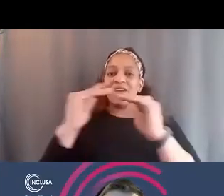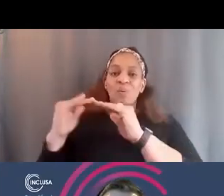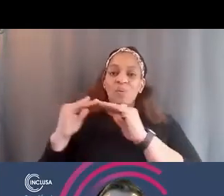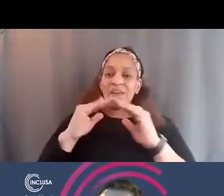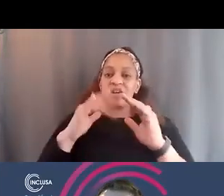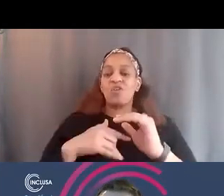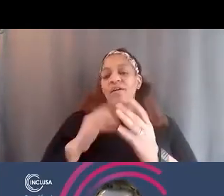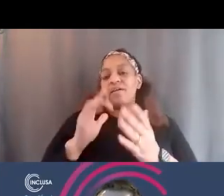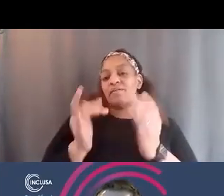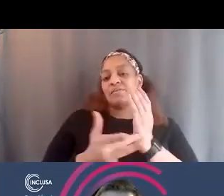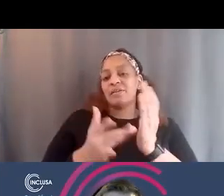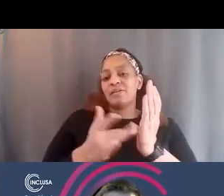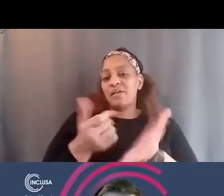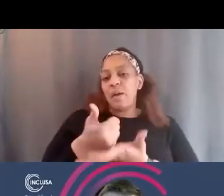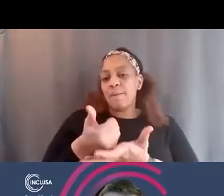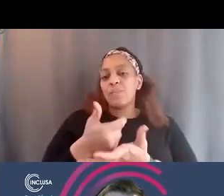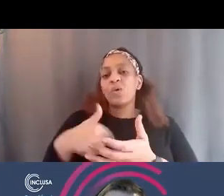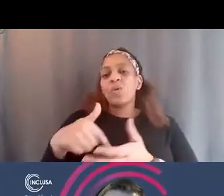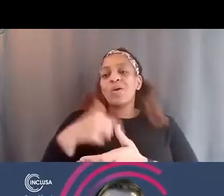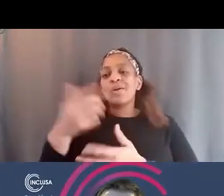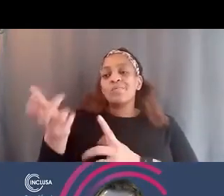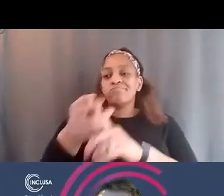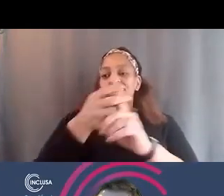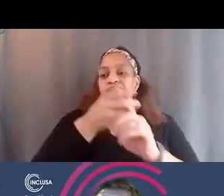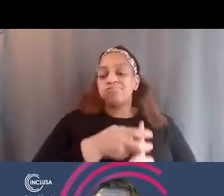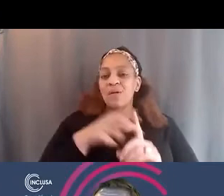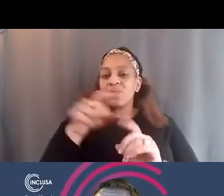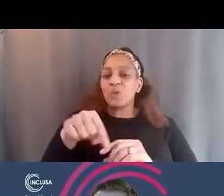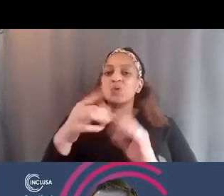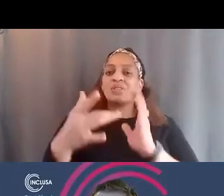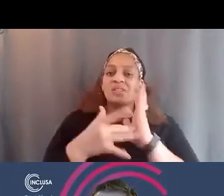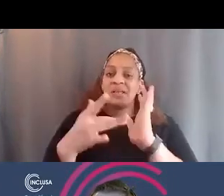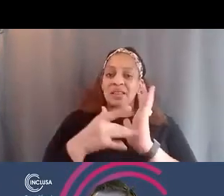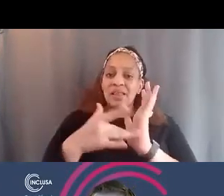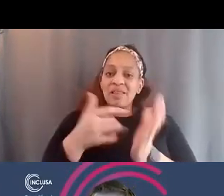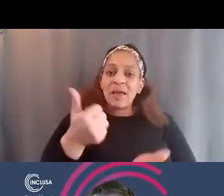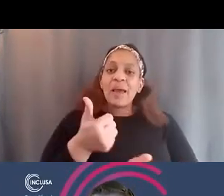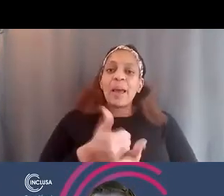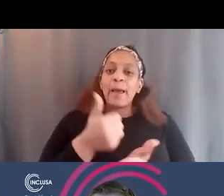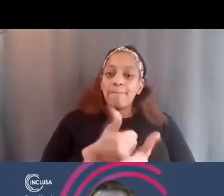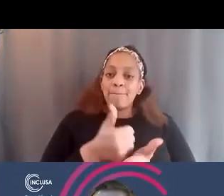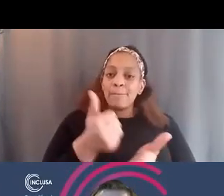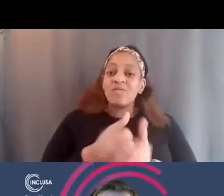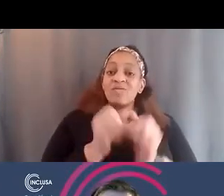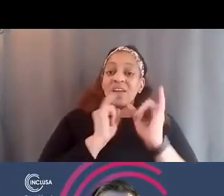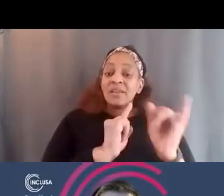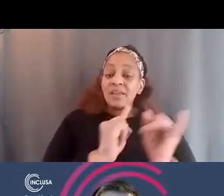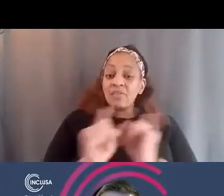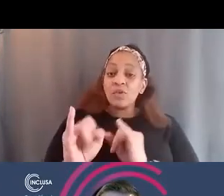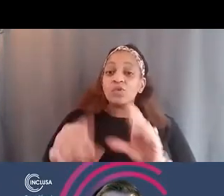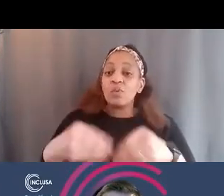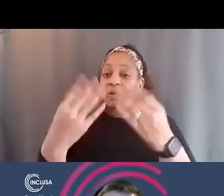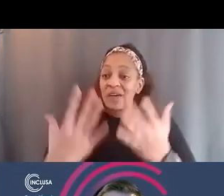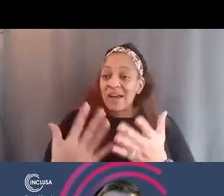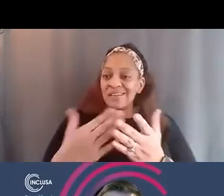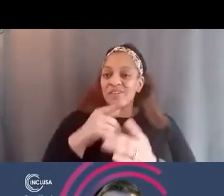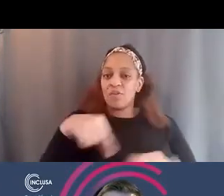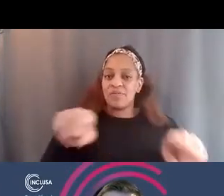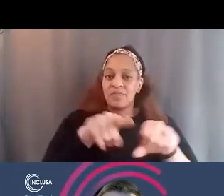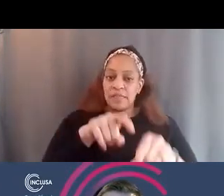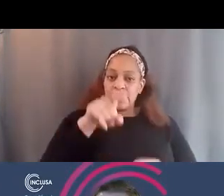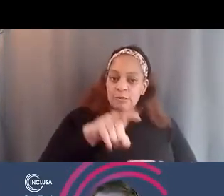assistance. We also brought in technical assistance specifically for individual providers as they need that, and as they needed that both